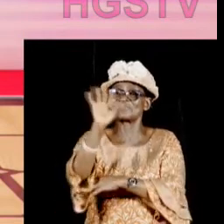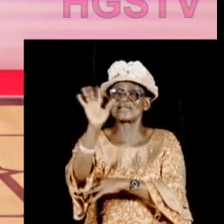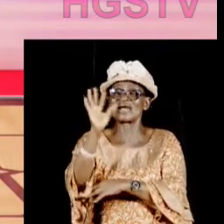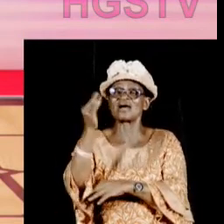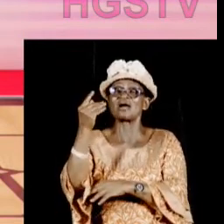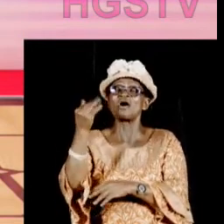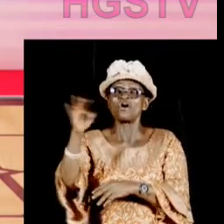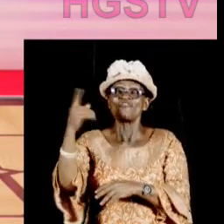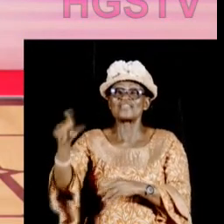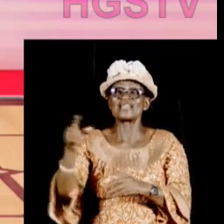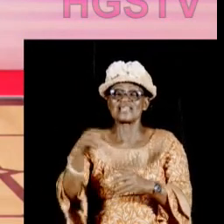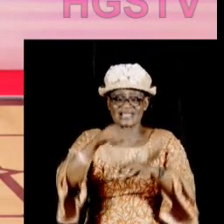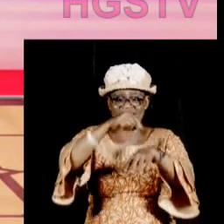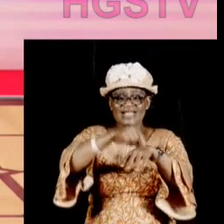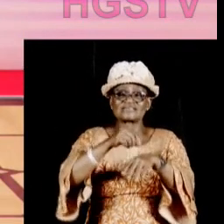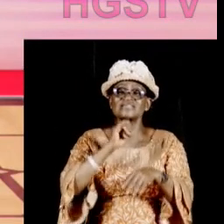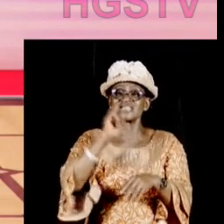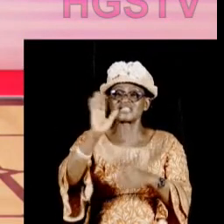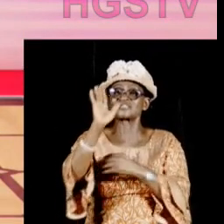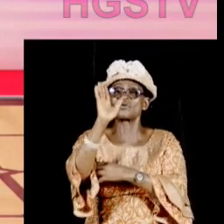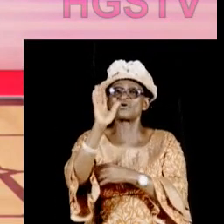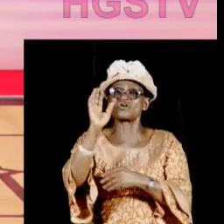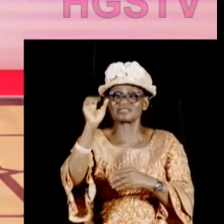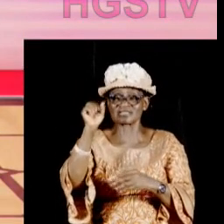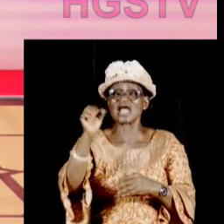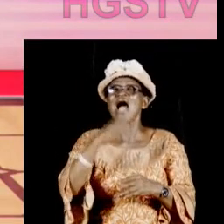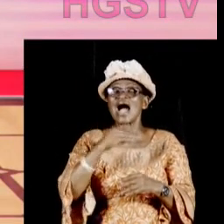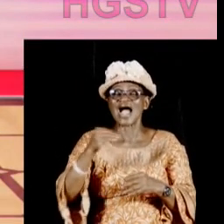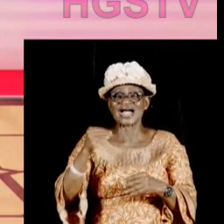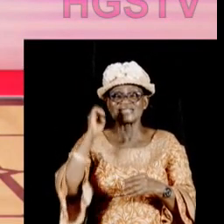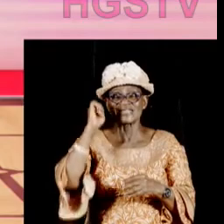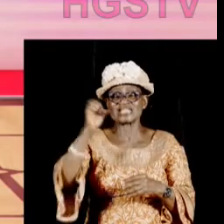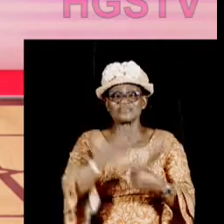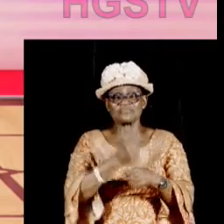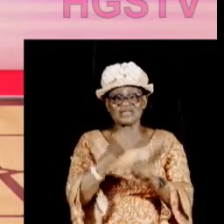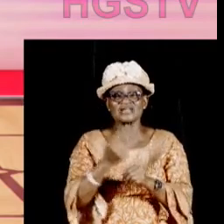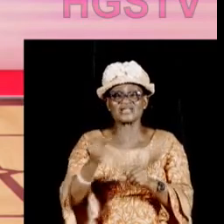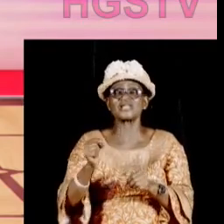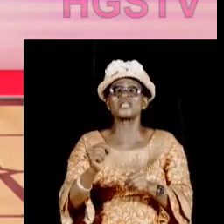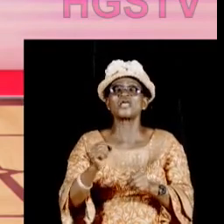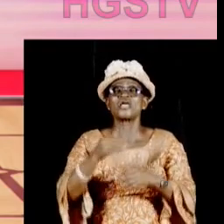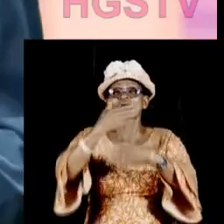Lord's, and he has set the word upon them.